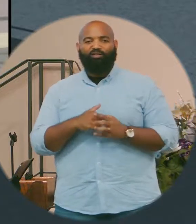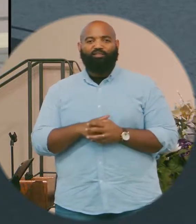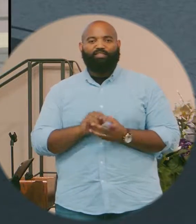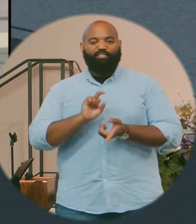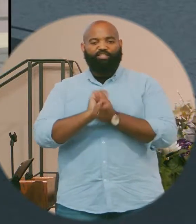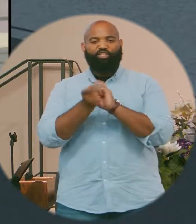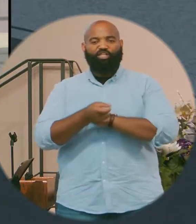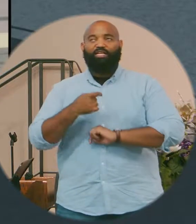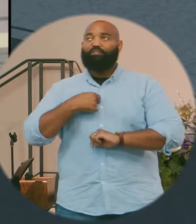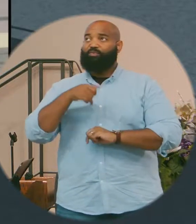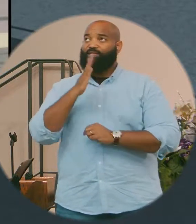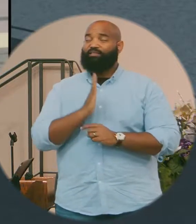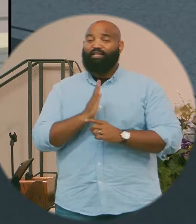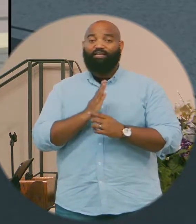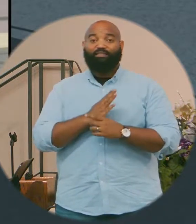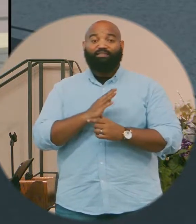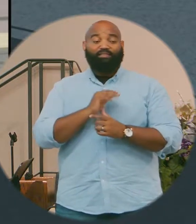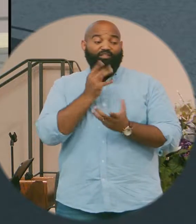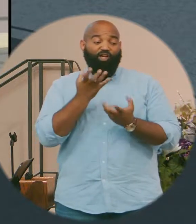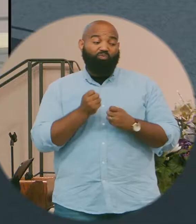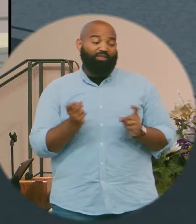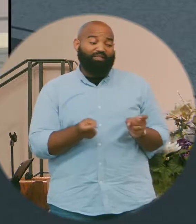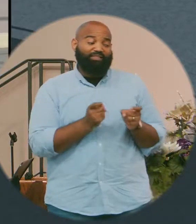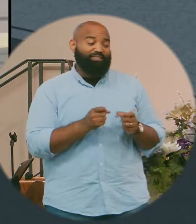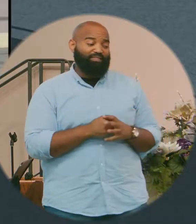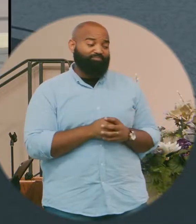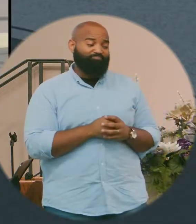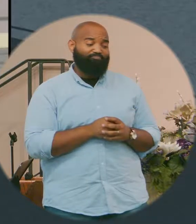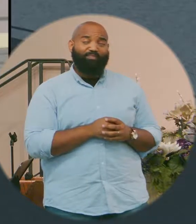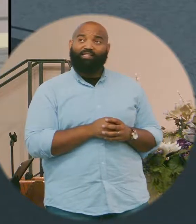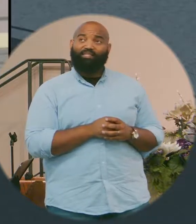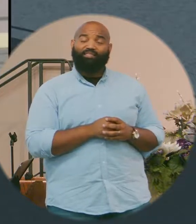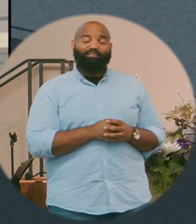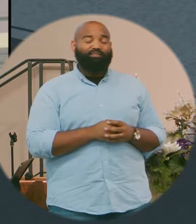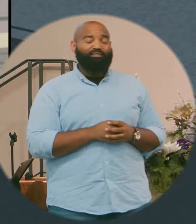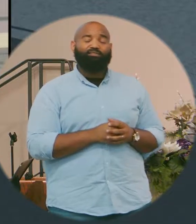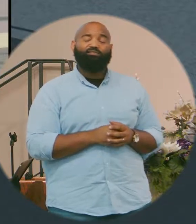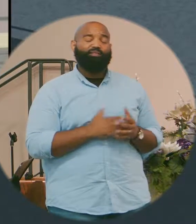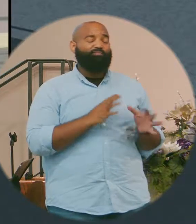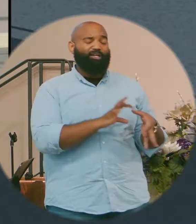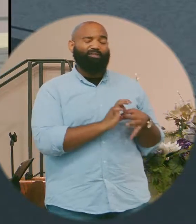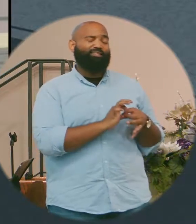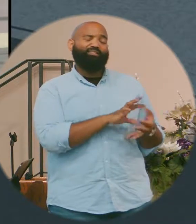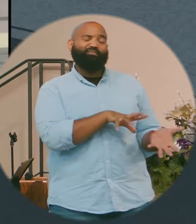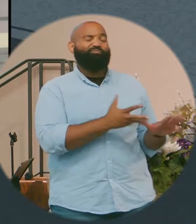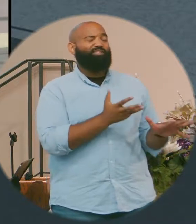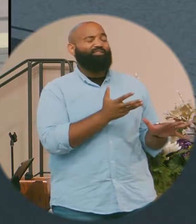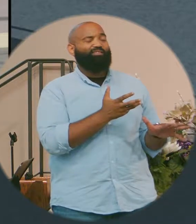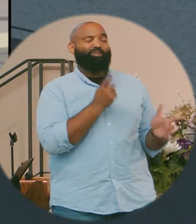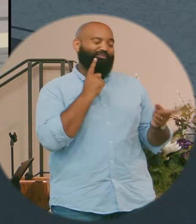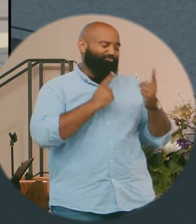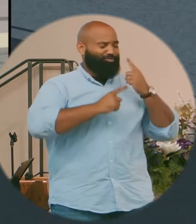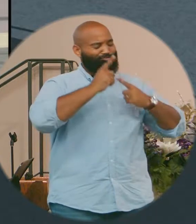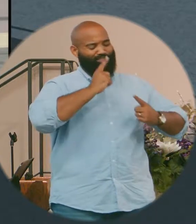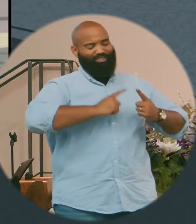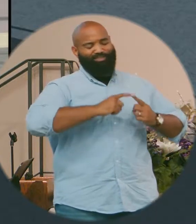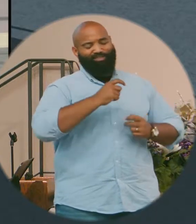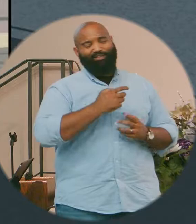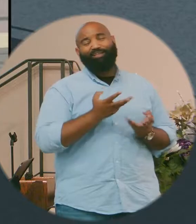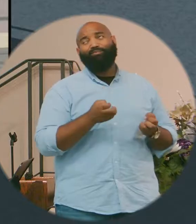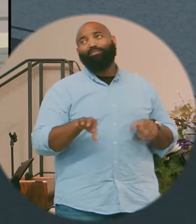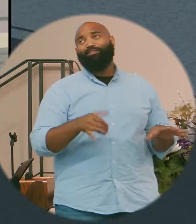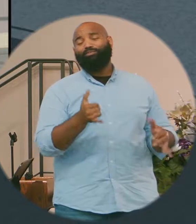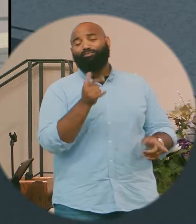from the inside out, Lord. I don't want this thing no longer. I'm tired of crying about this relationship. I'm tired of Father wanting to do right,